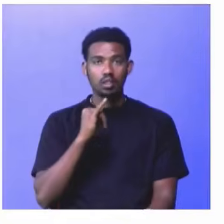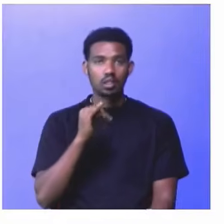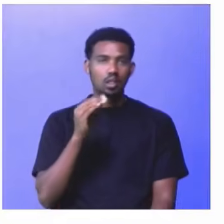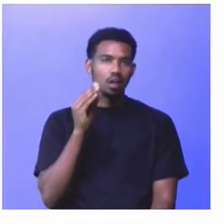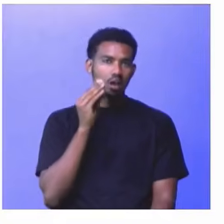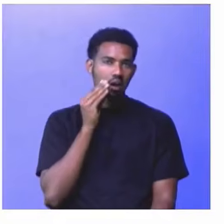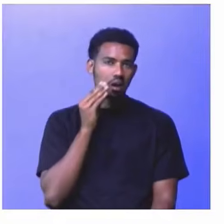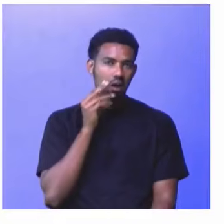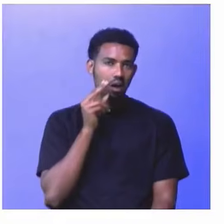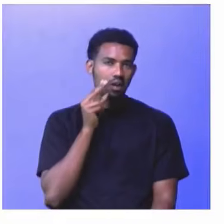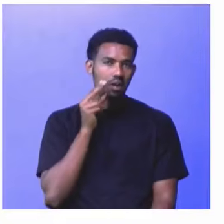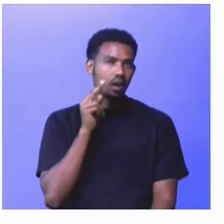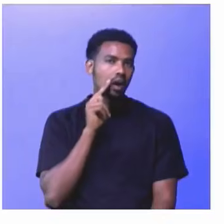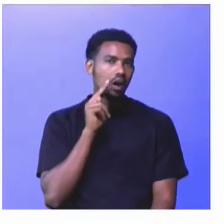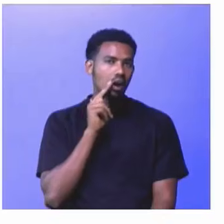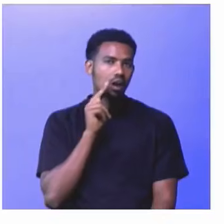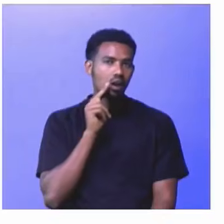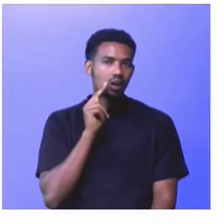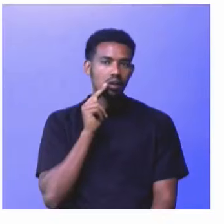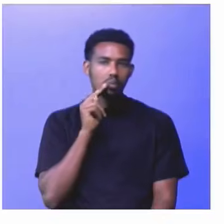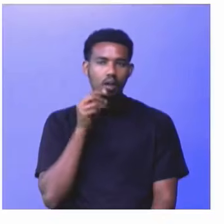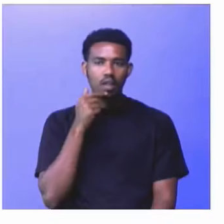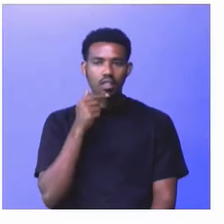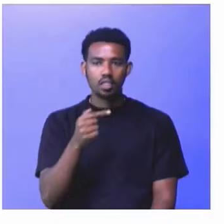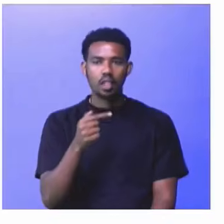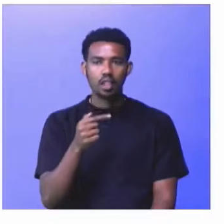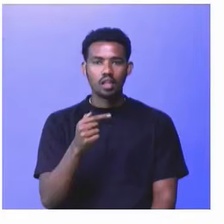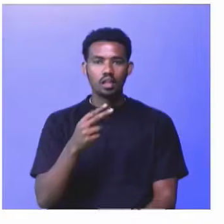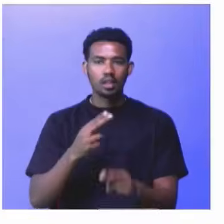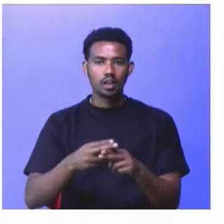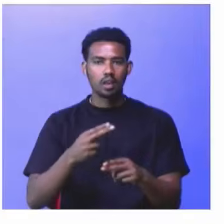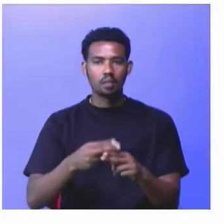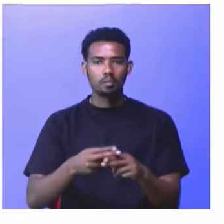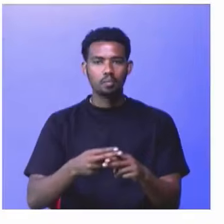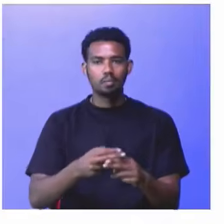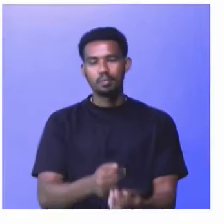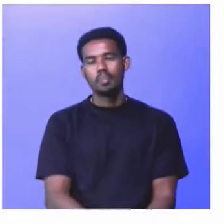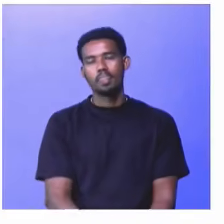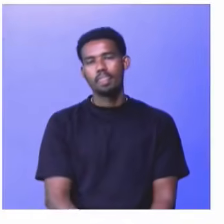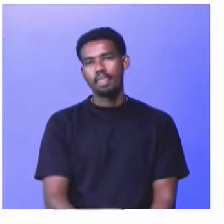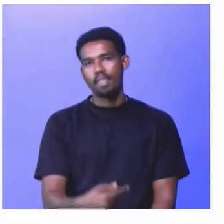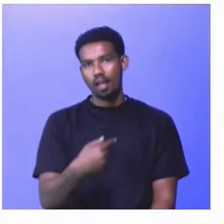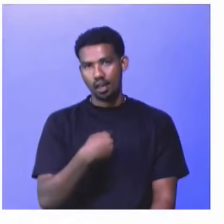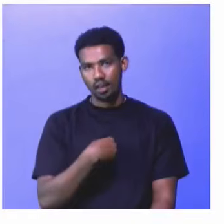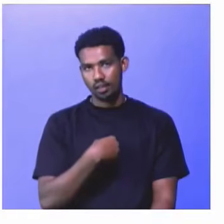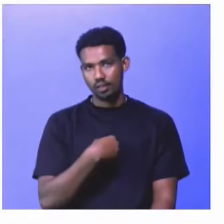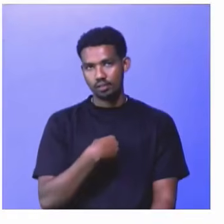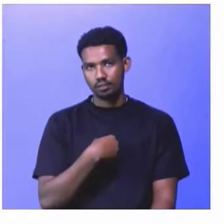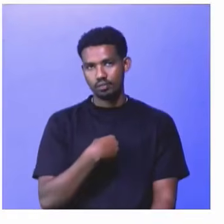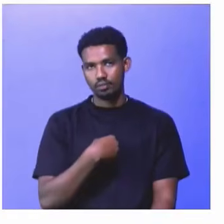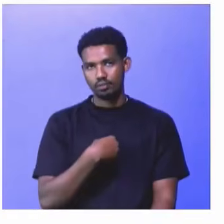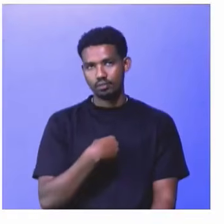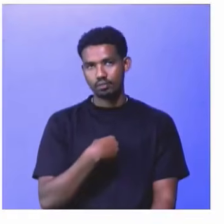Just introduce herself by telling her name. And also, I